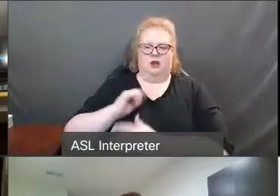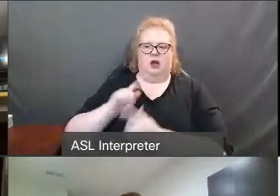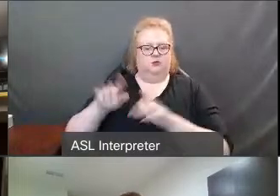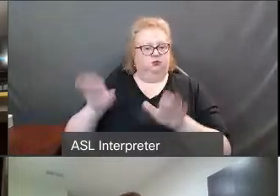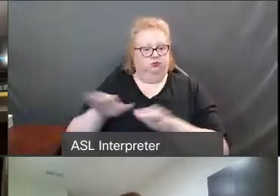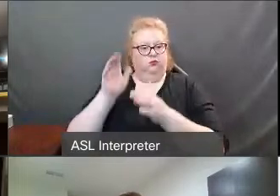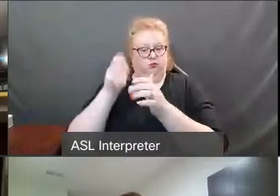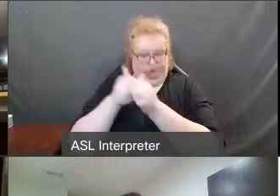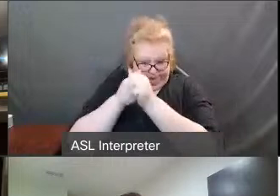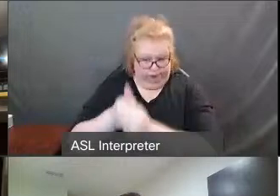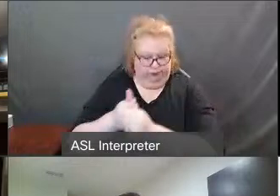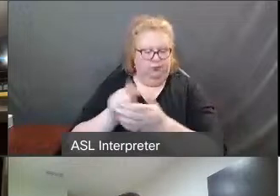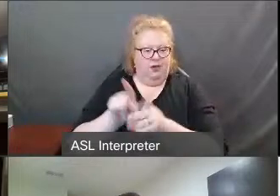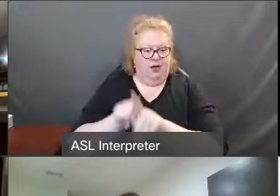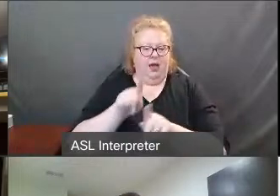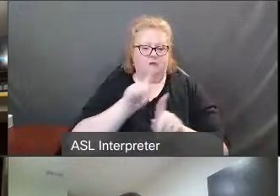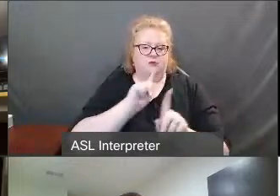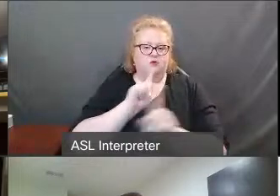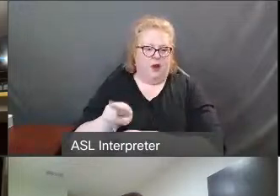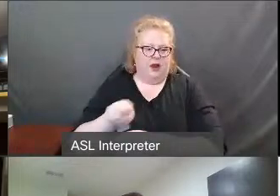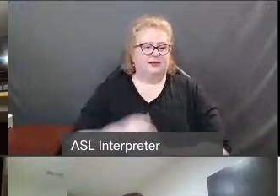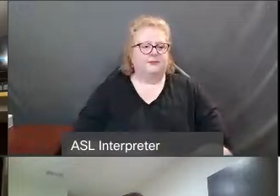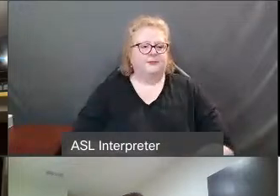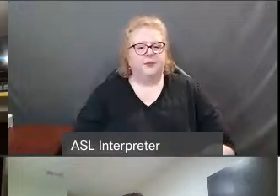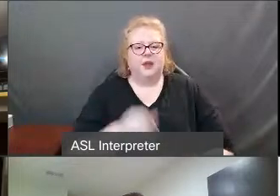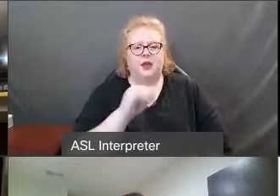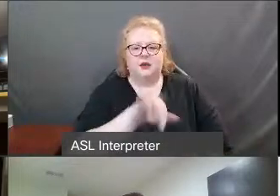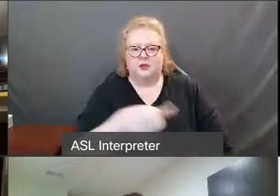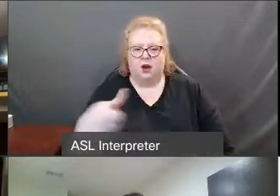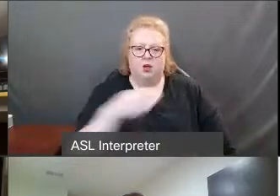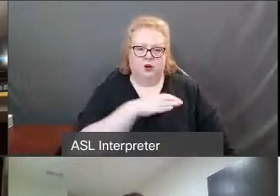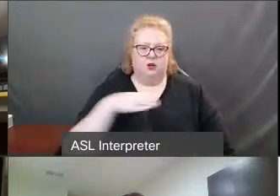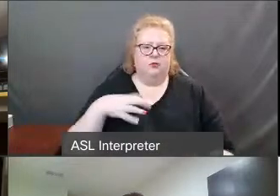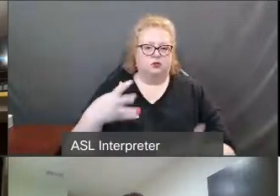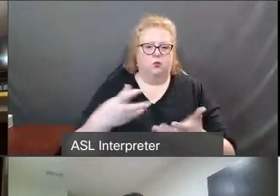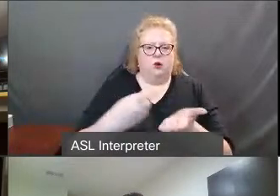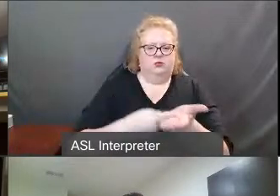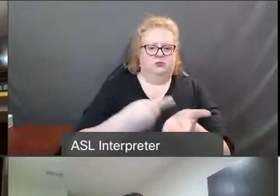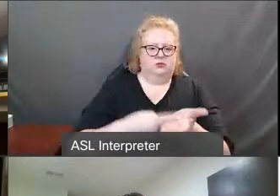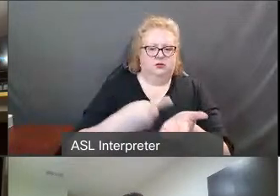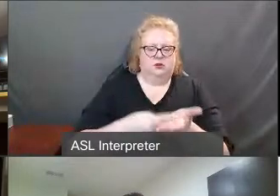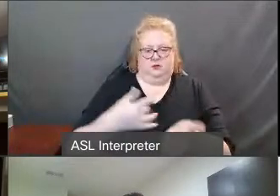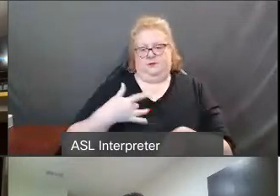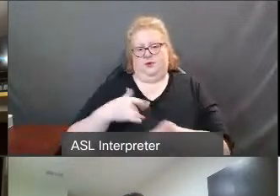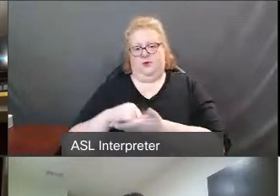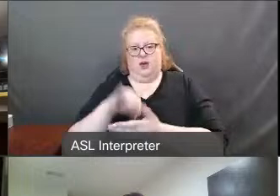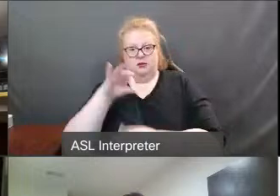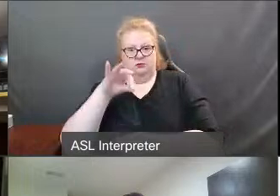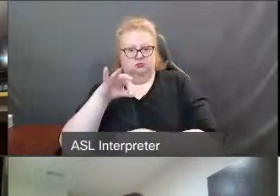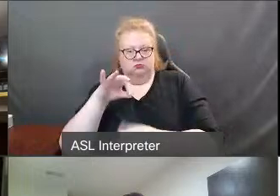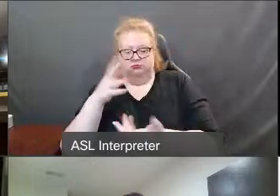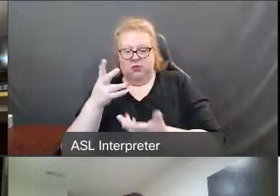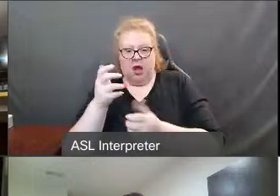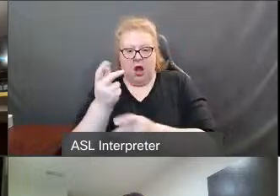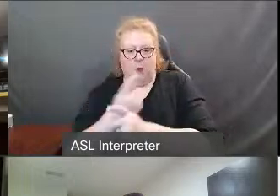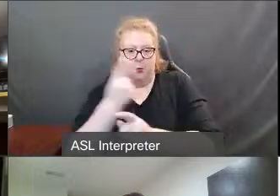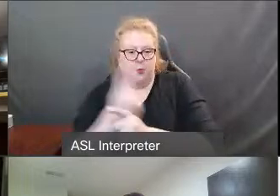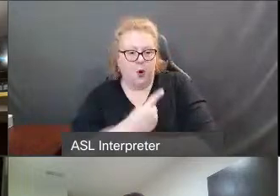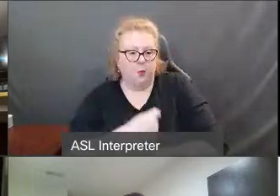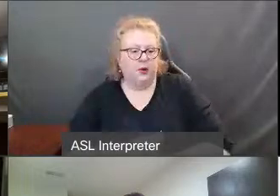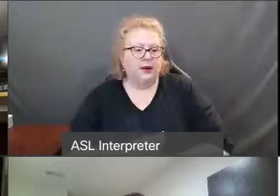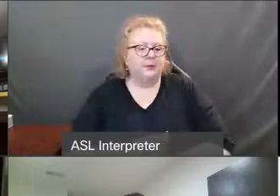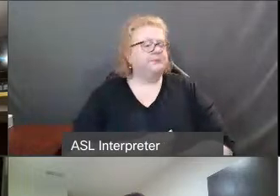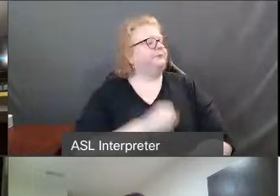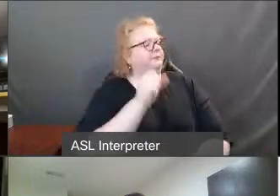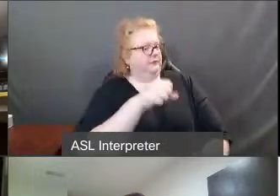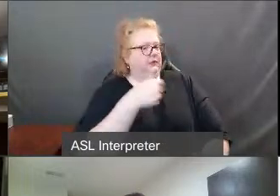Okay. I didn't know if the other commissioners want to discuss that, thought that was appropriate. No, I think so too.